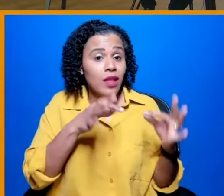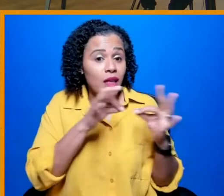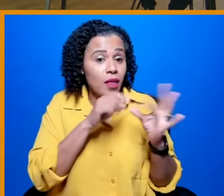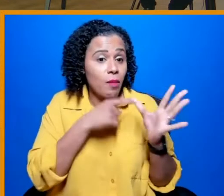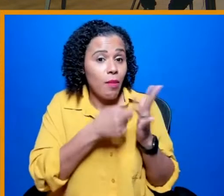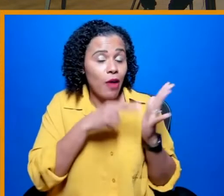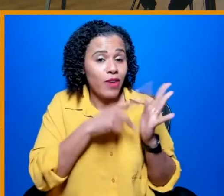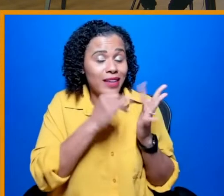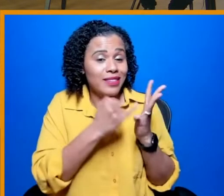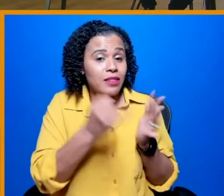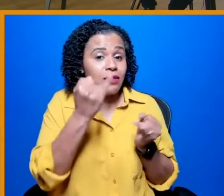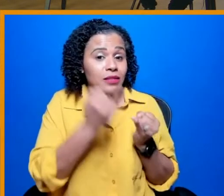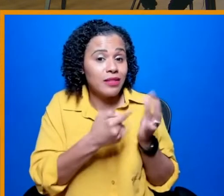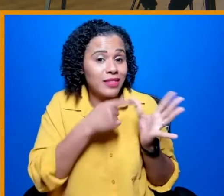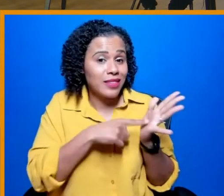of the motion.